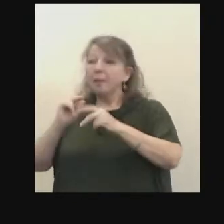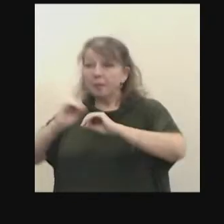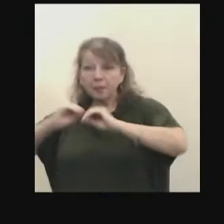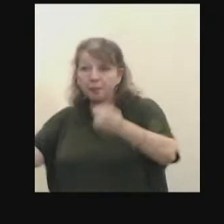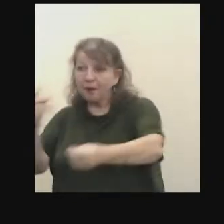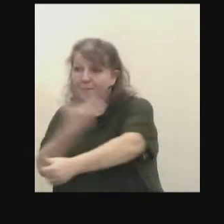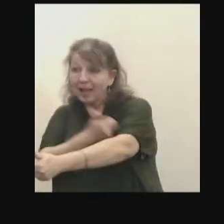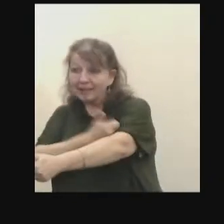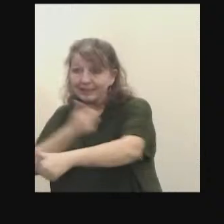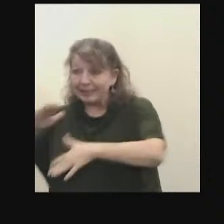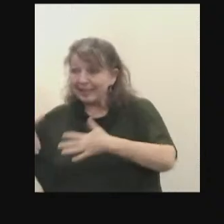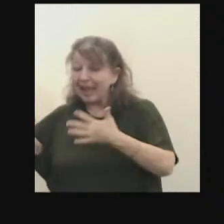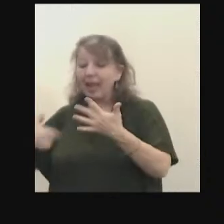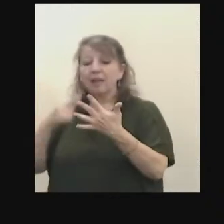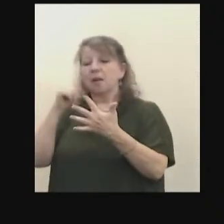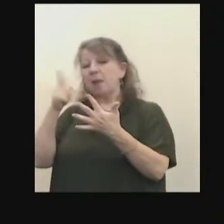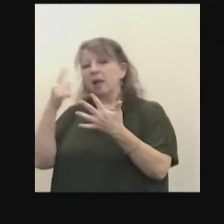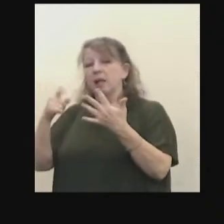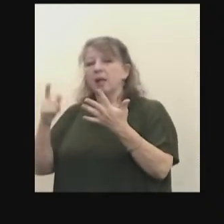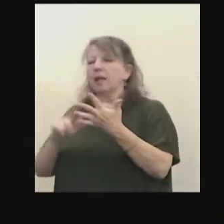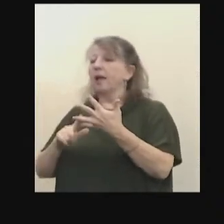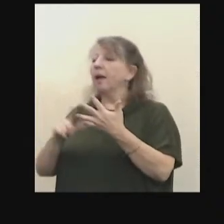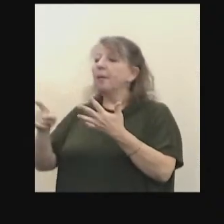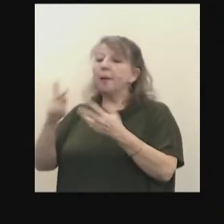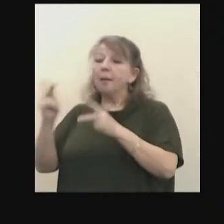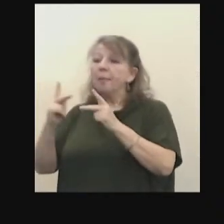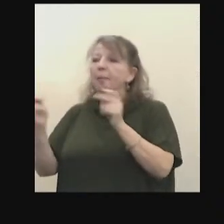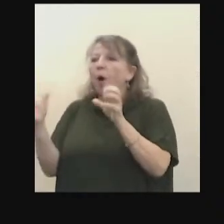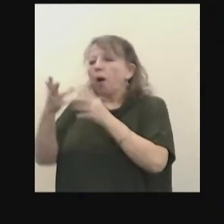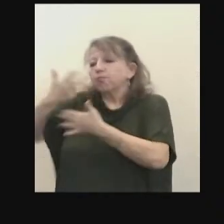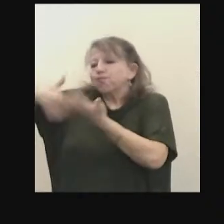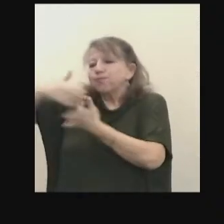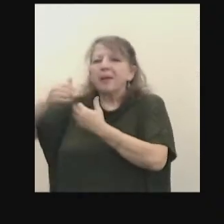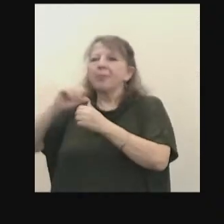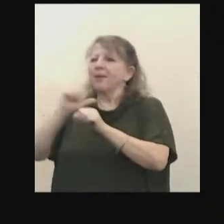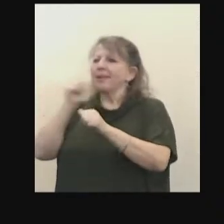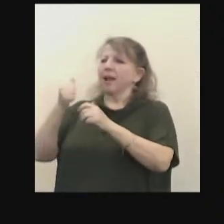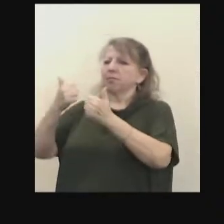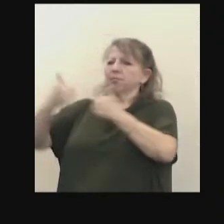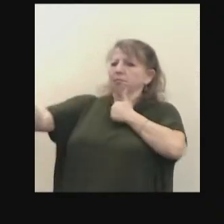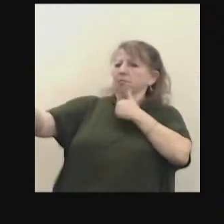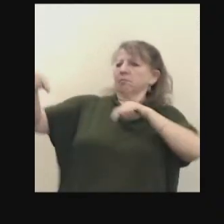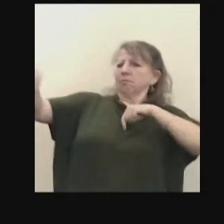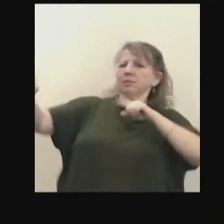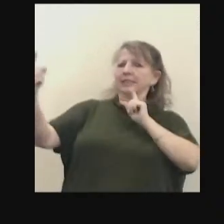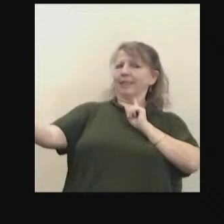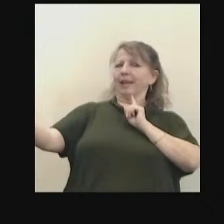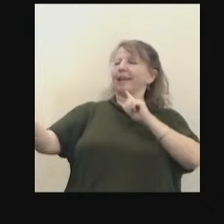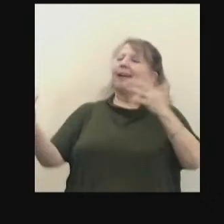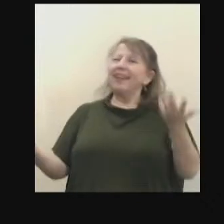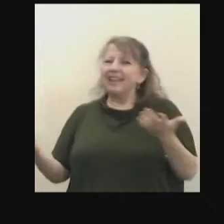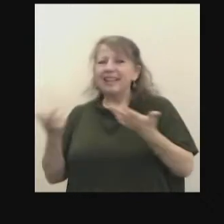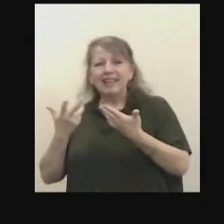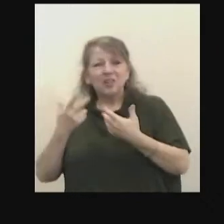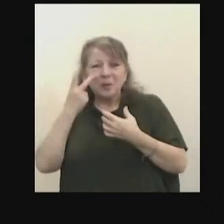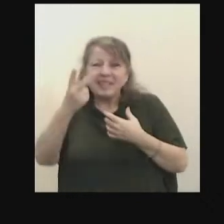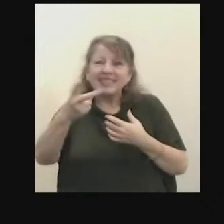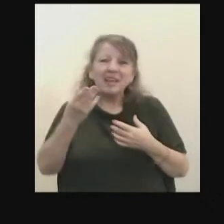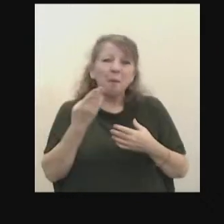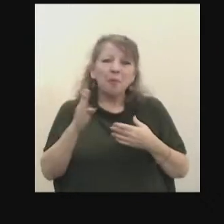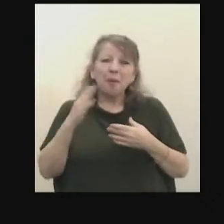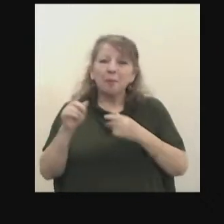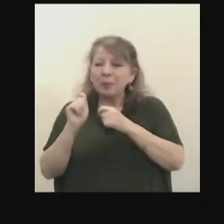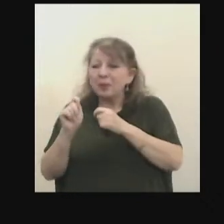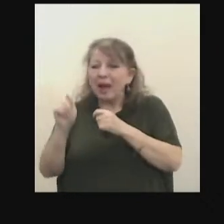to have, little social distancing, and our numbers continue to climb. Where actually you can see with the blue dots that